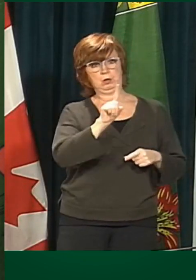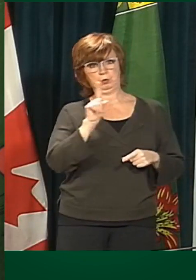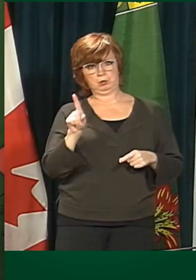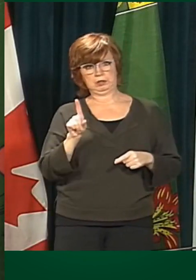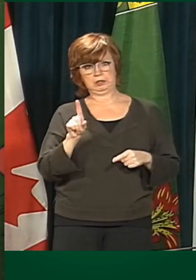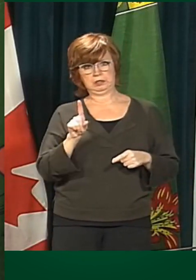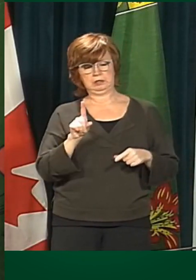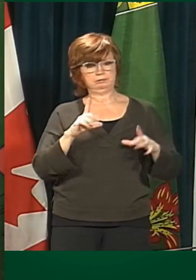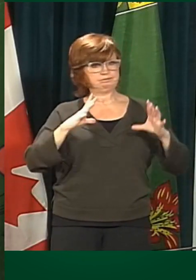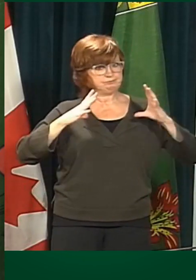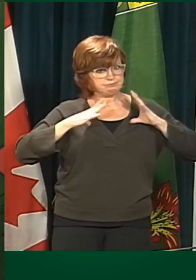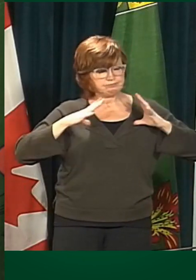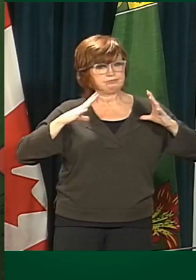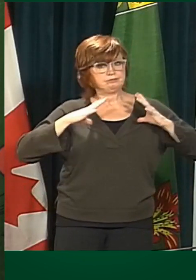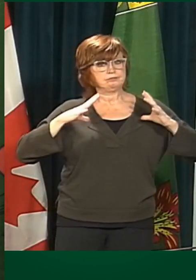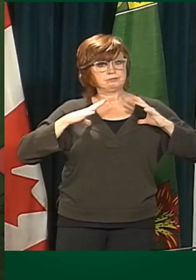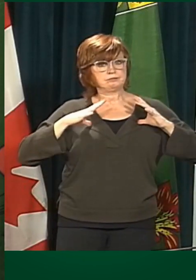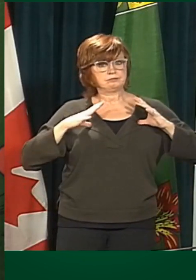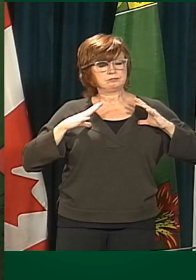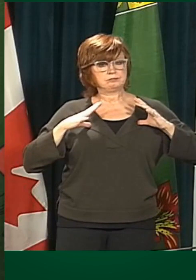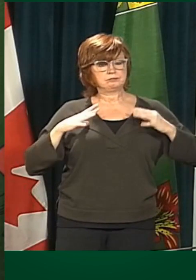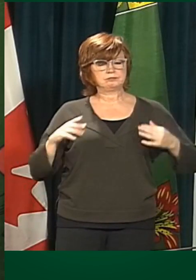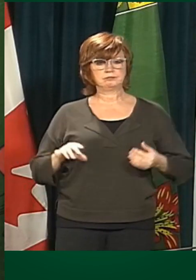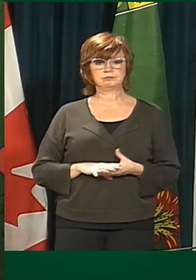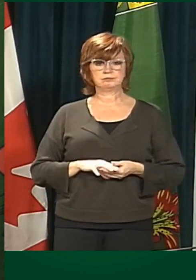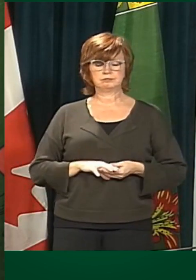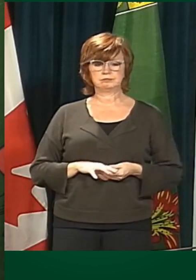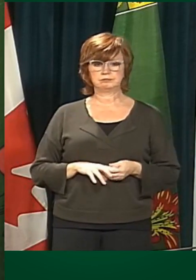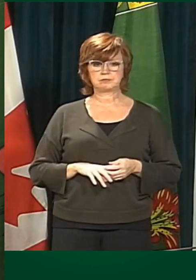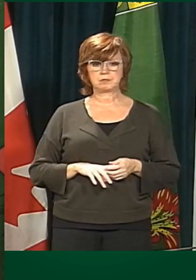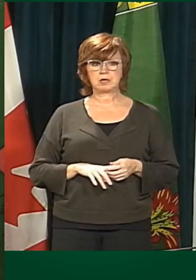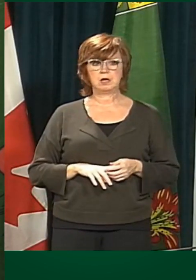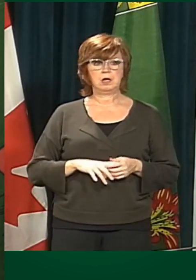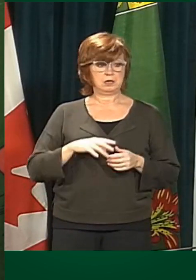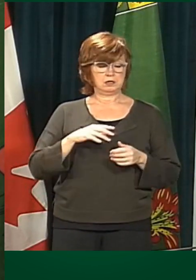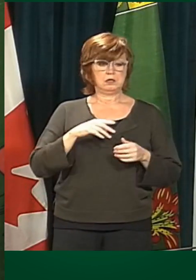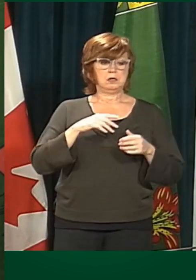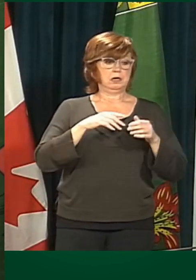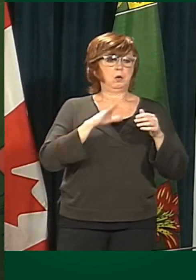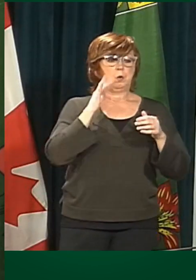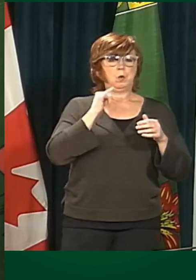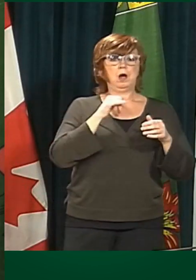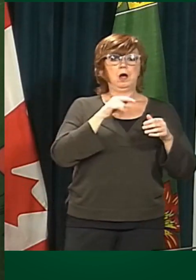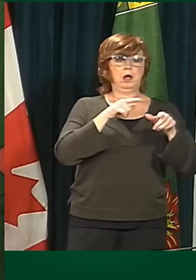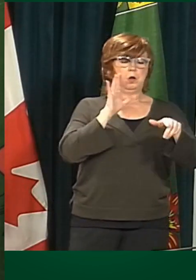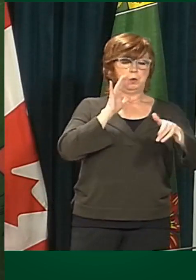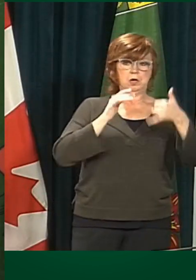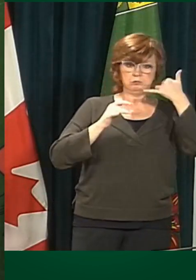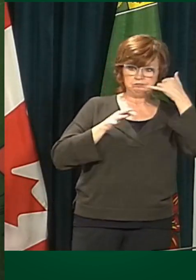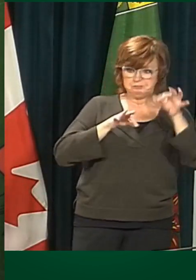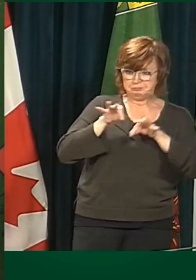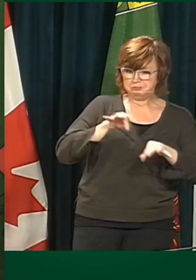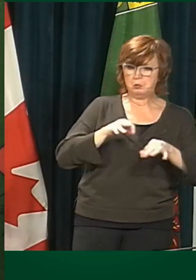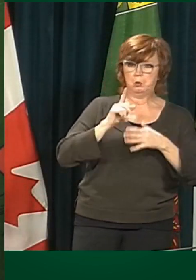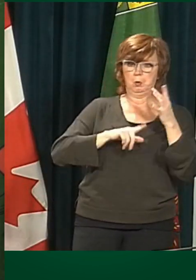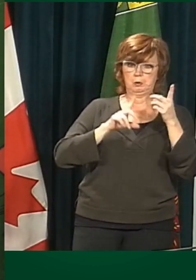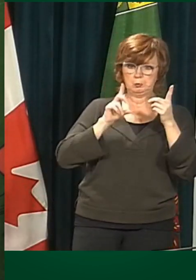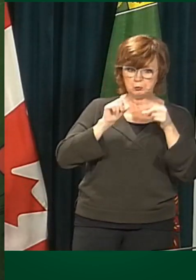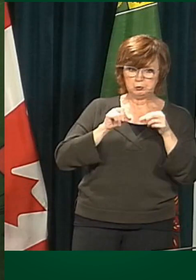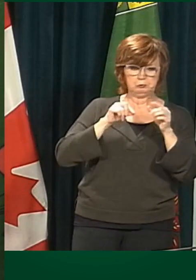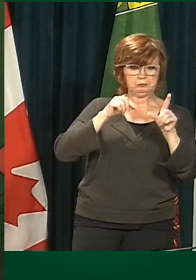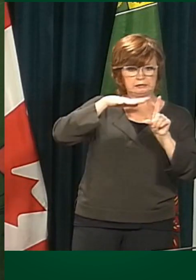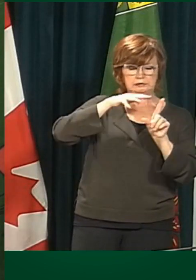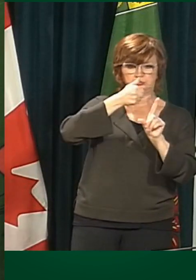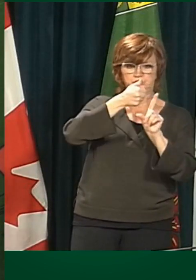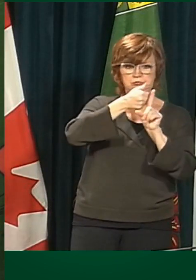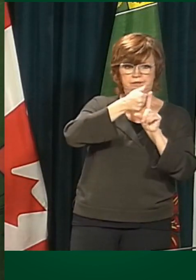or further instructions to monitor their symptoms. And it also helps us to inform where we are in this pandemic. Thank